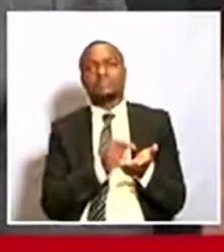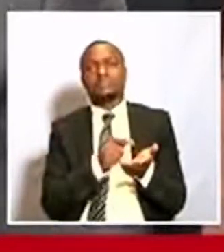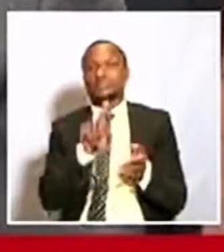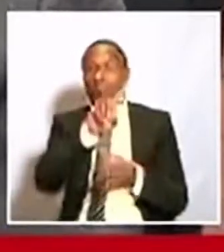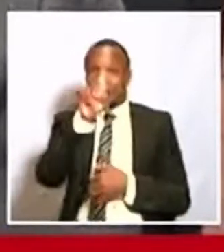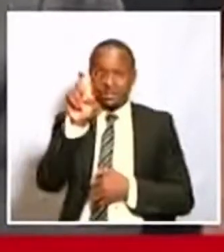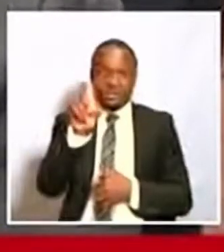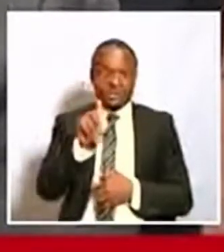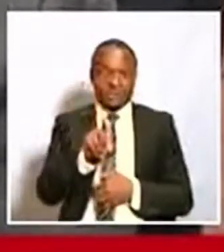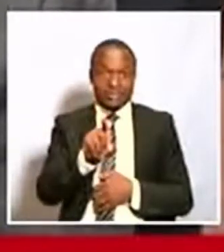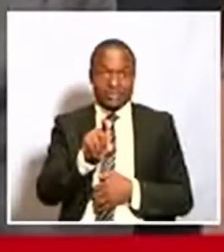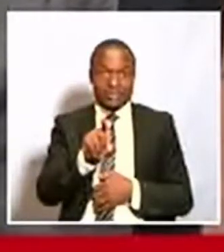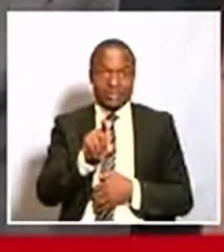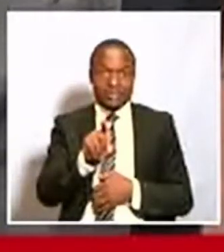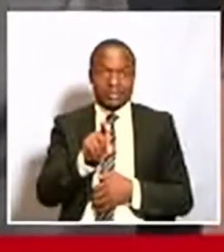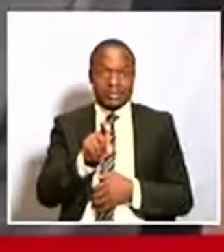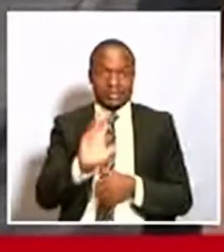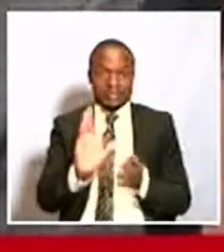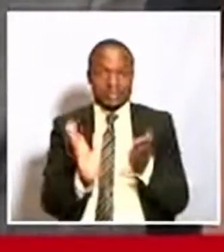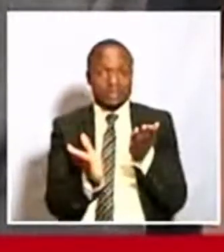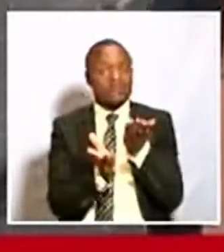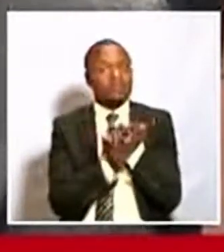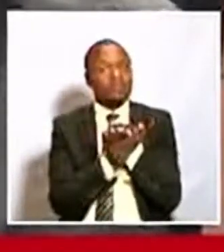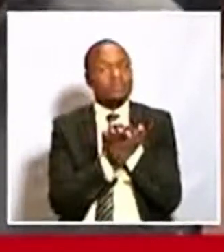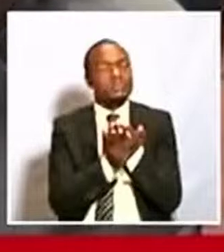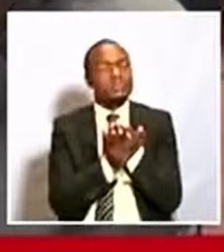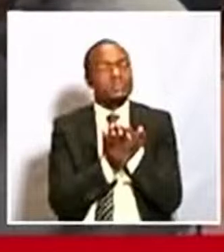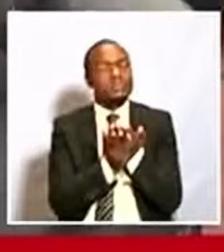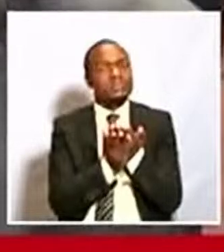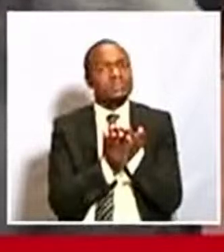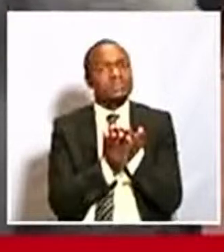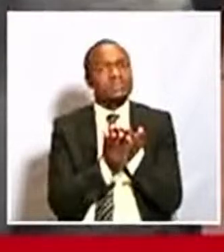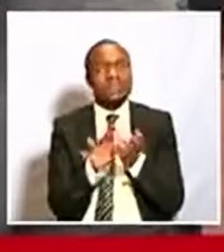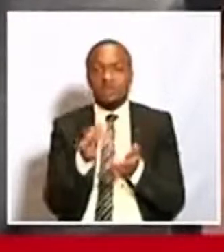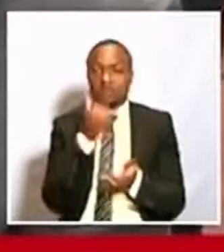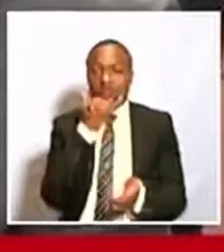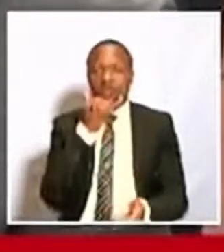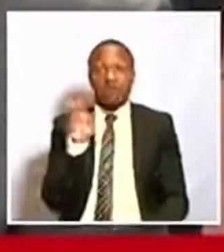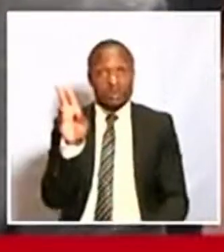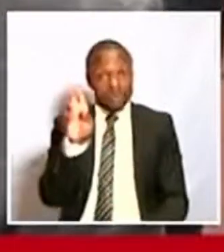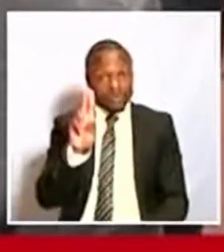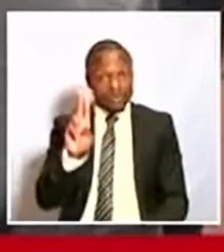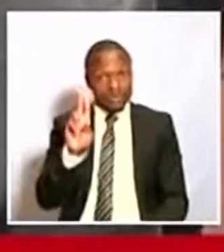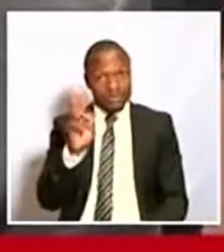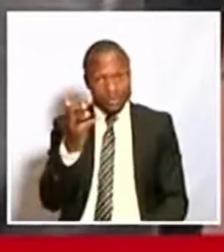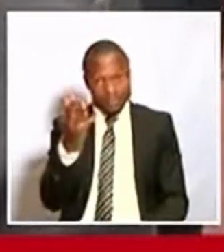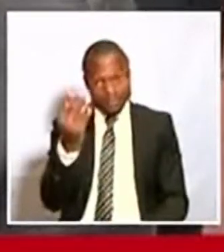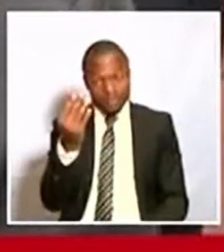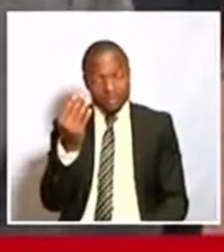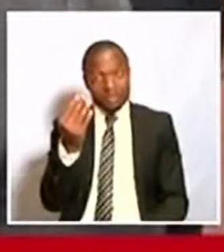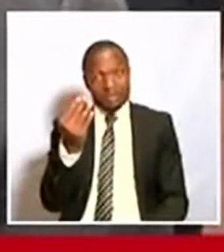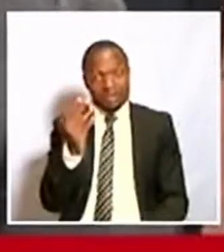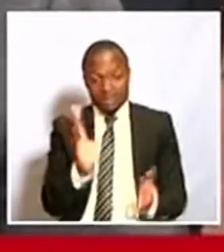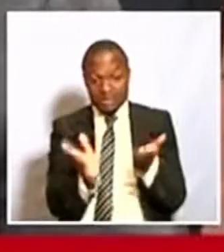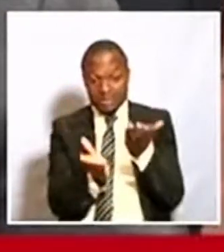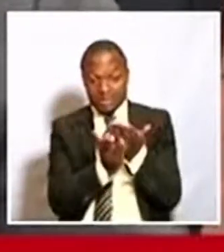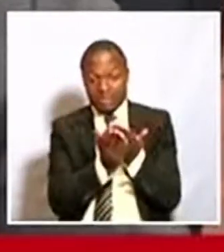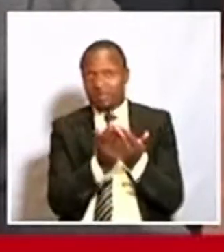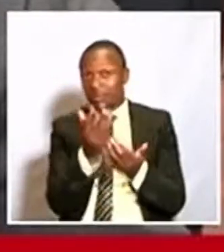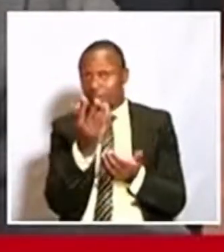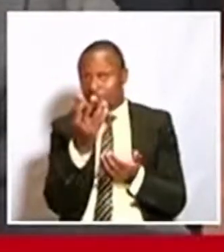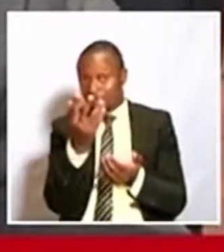question refers us to Appendix It's application 14. of funds. 14. And the Appendix 14,